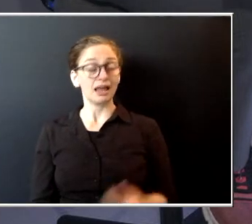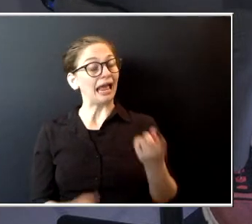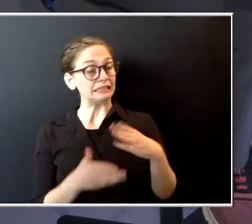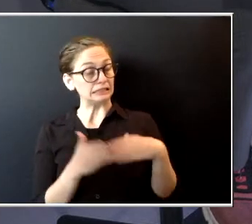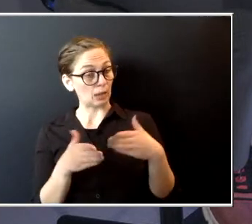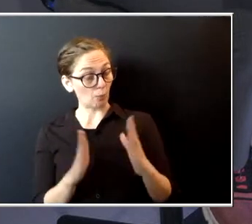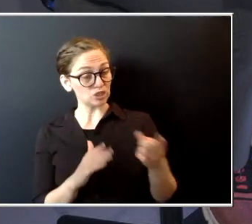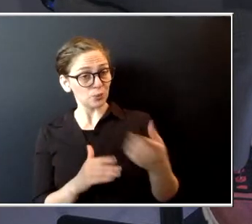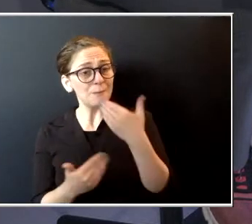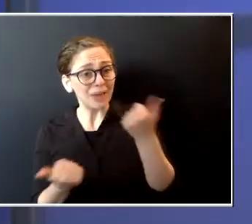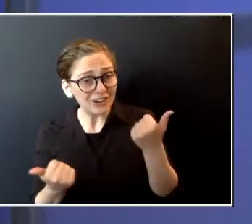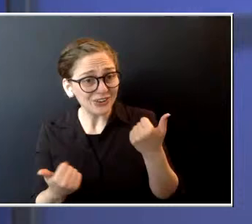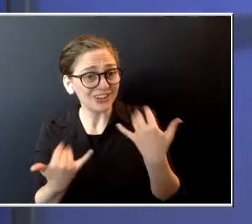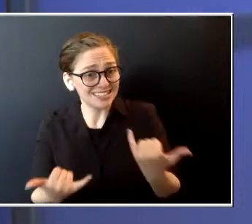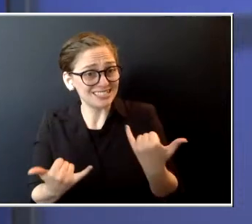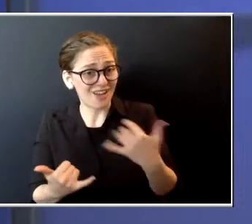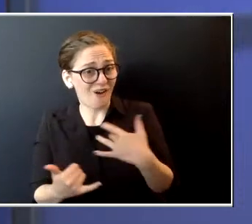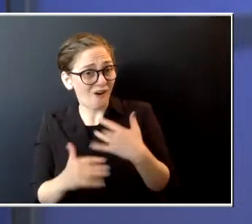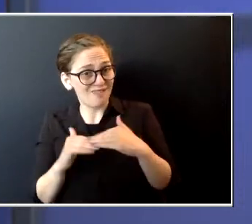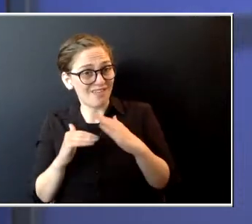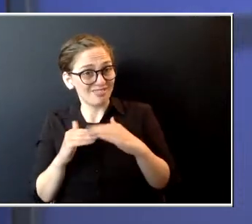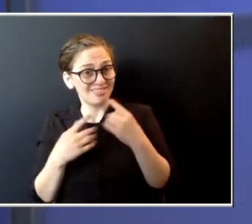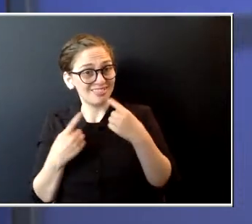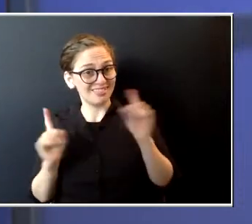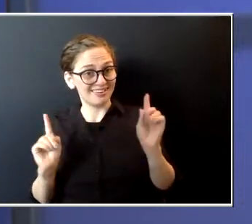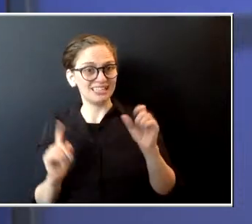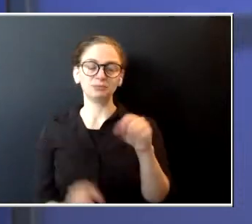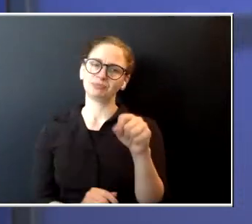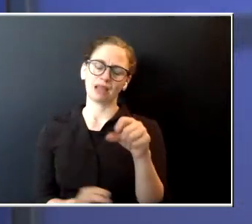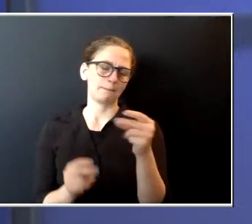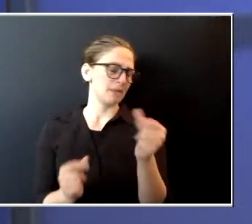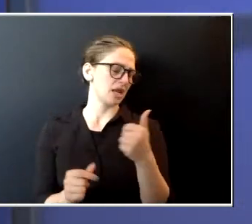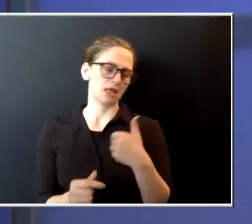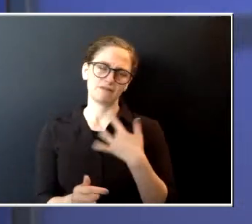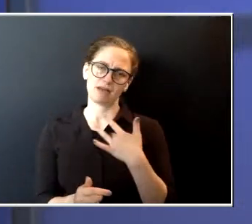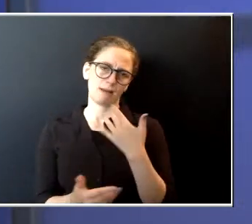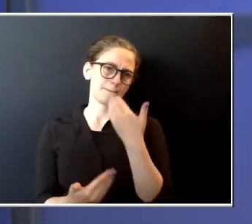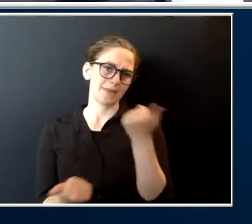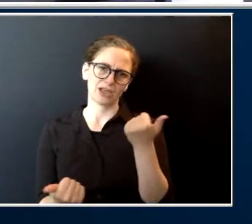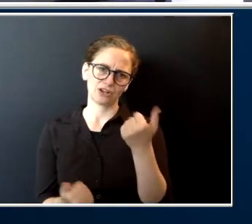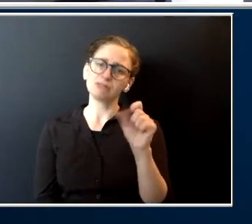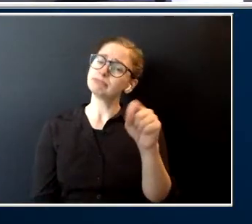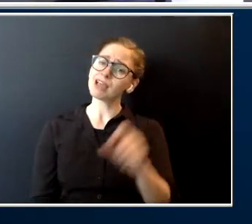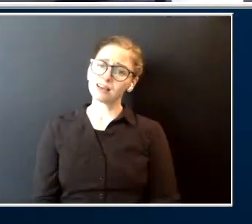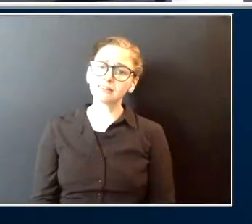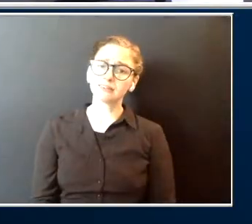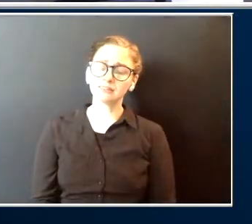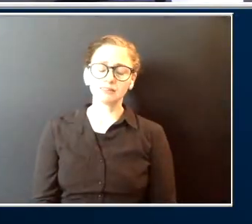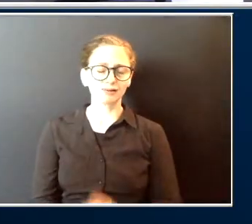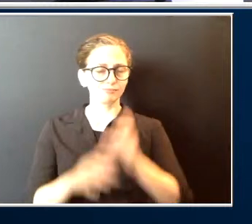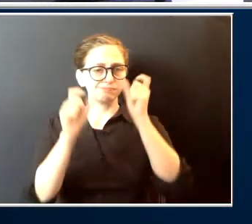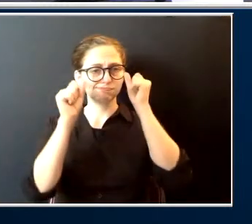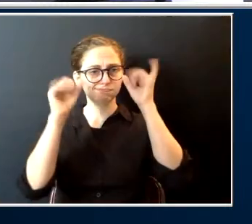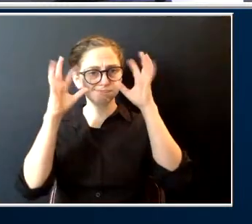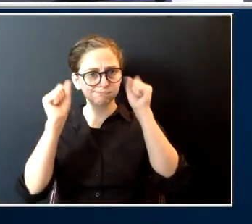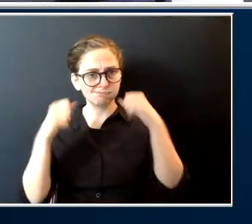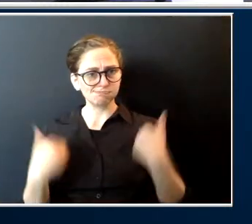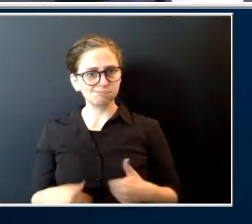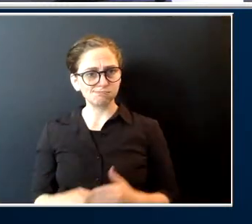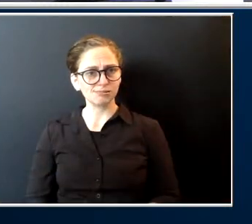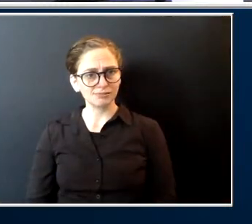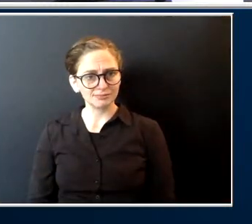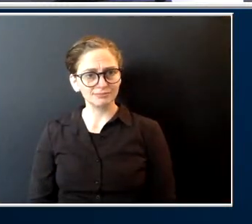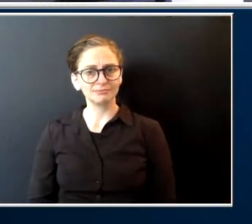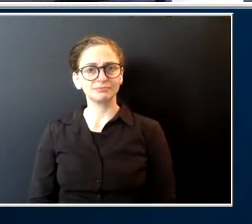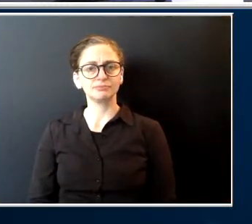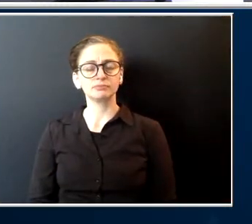now. I immediately felt better, really. So yeah. It was That's incredible. Pretty quick turnaround, really. Stu